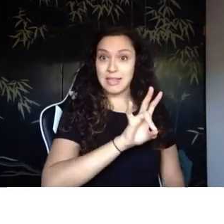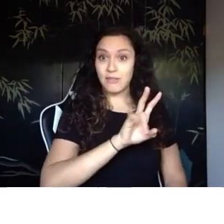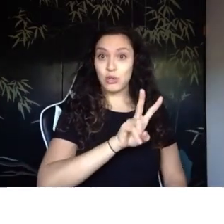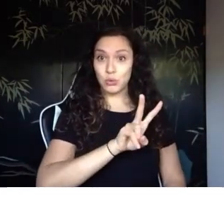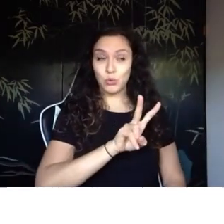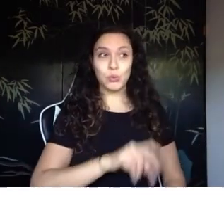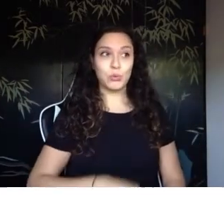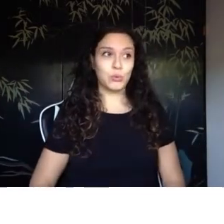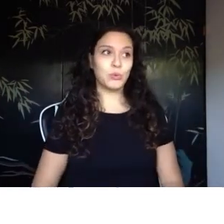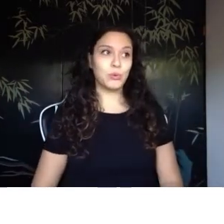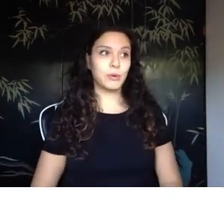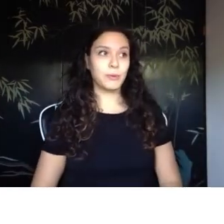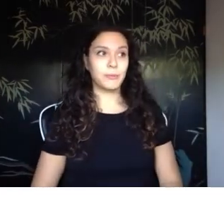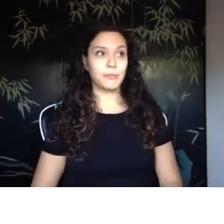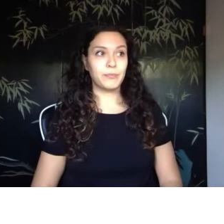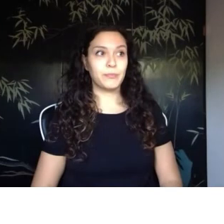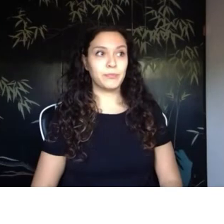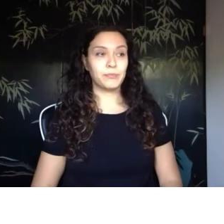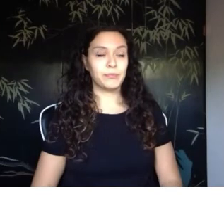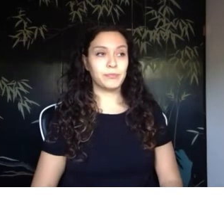is 72.